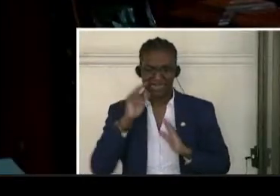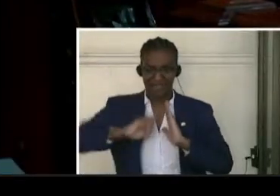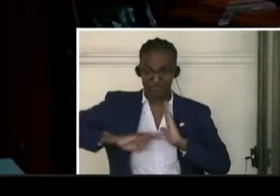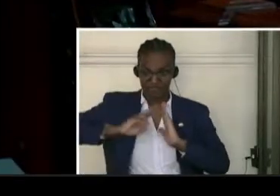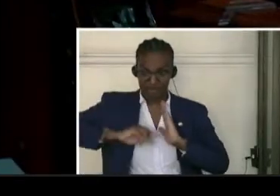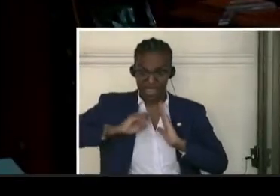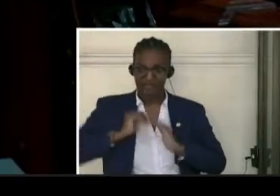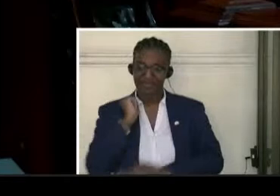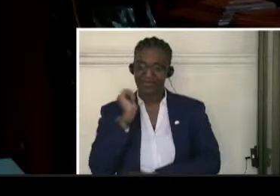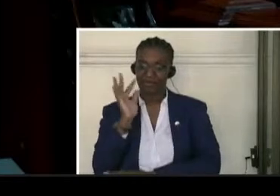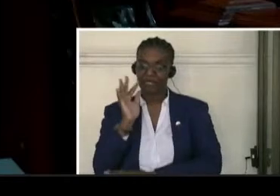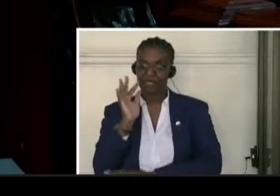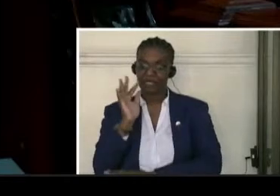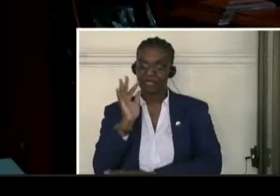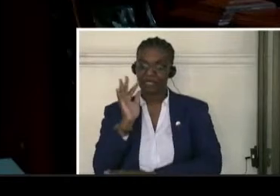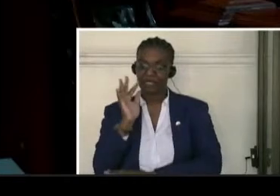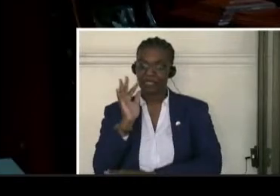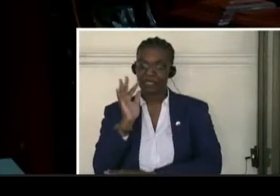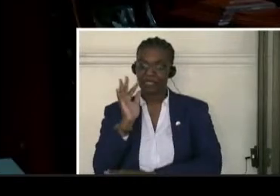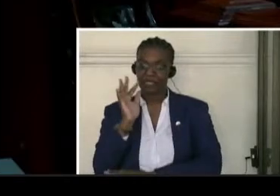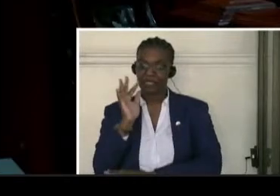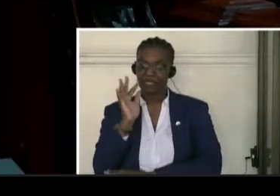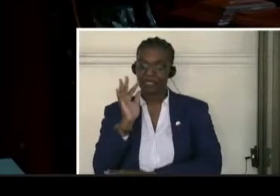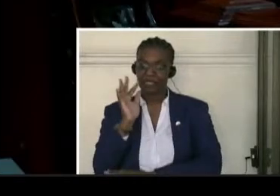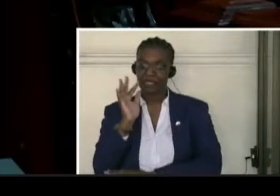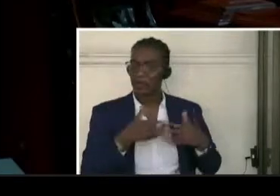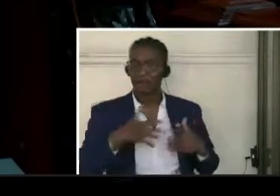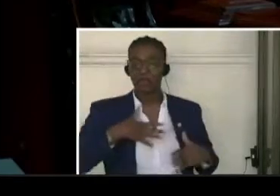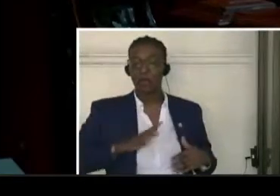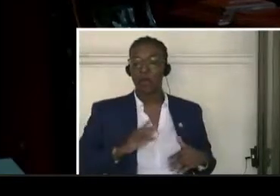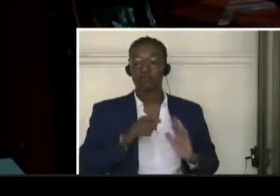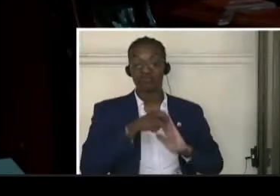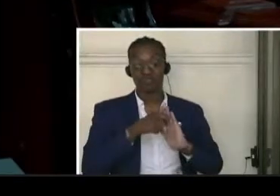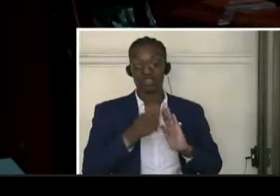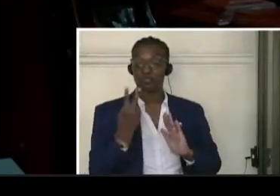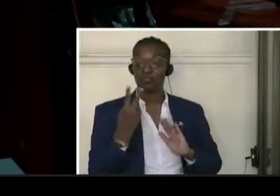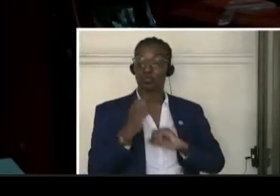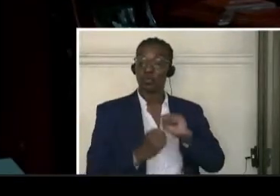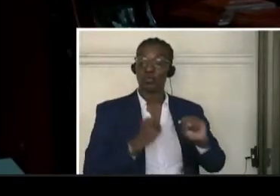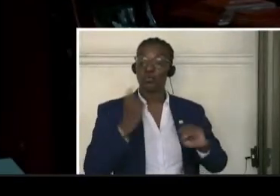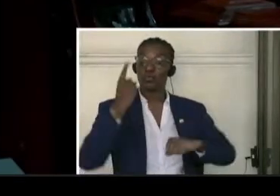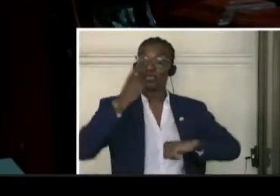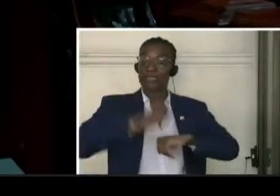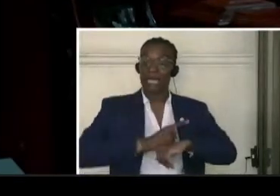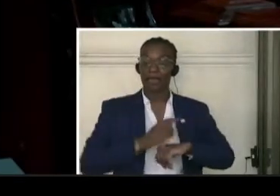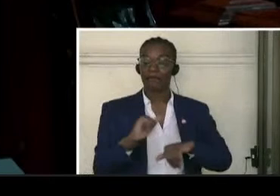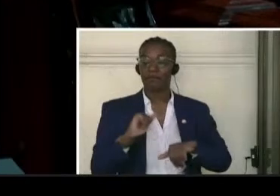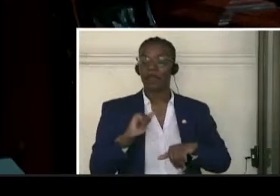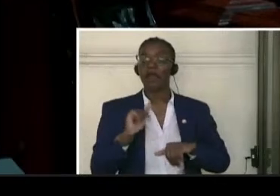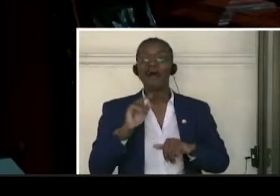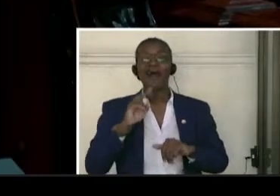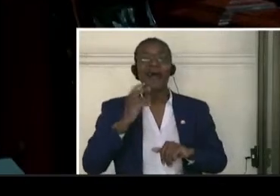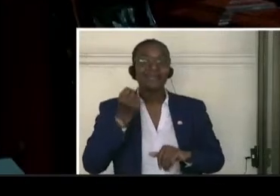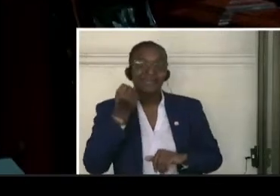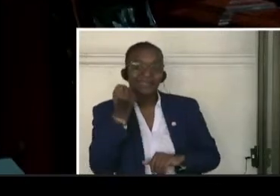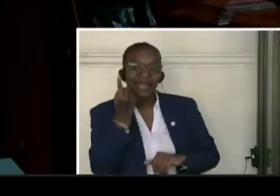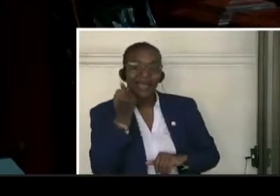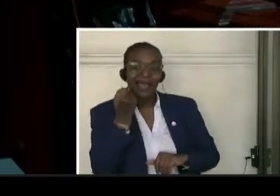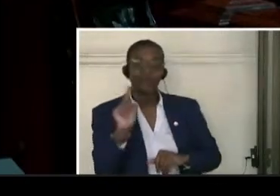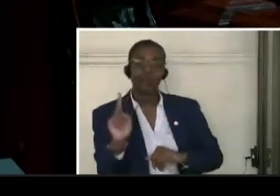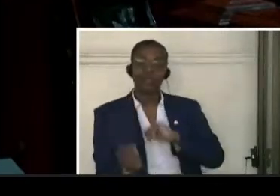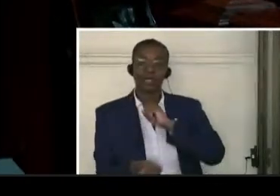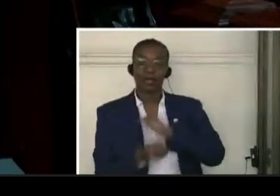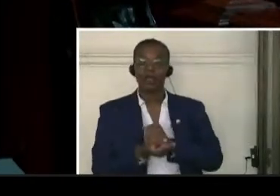the speech. They just want to say what they've written 2 days back, not understanding what is in the speech and try